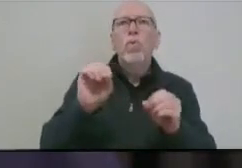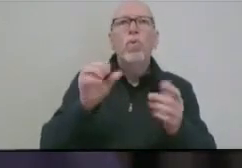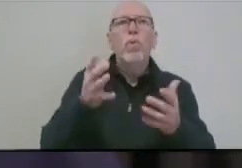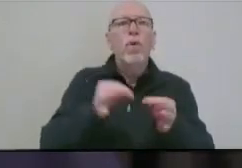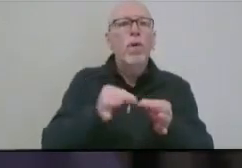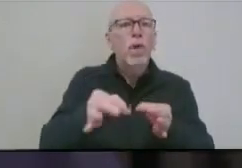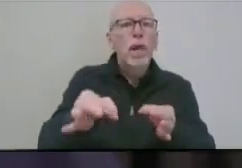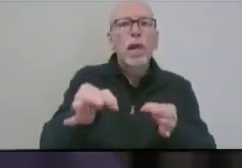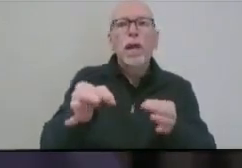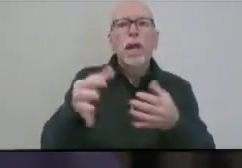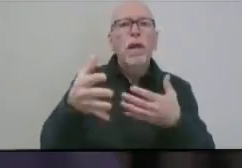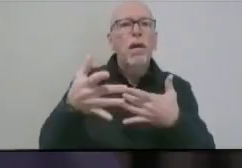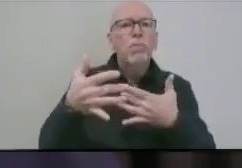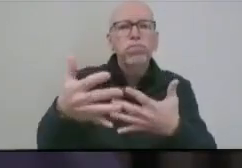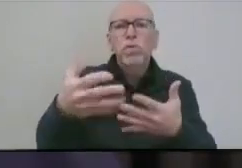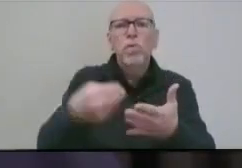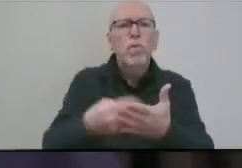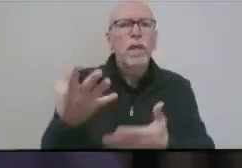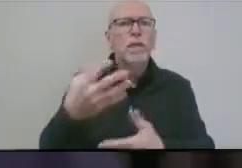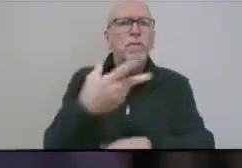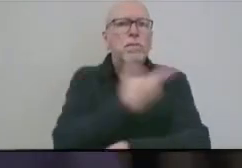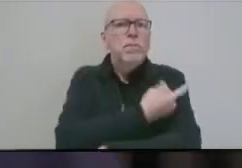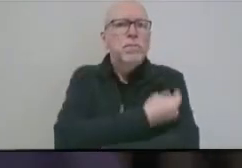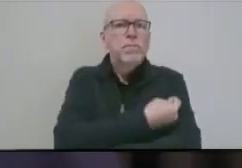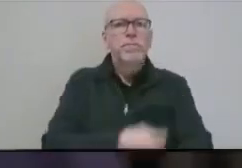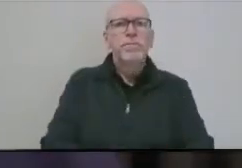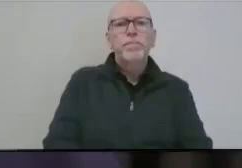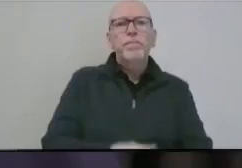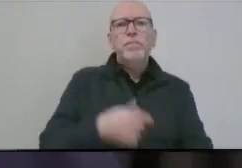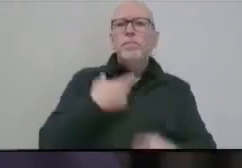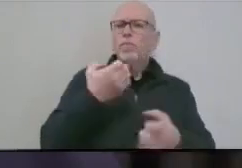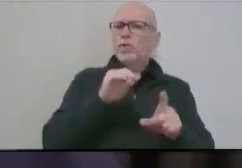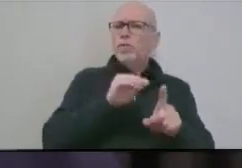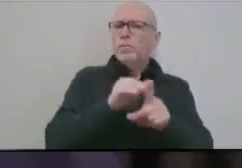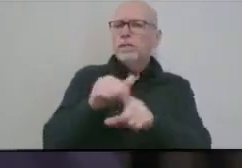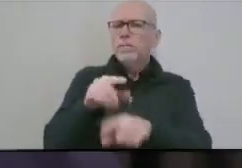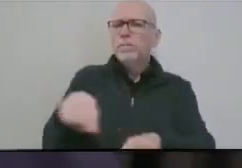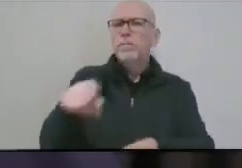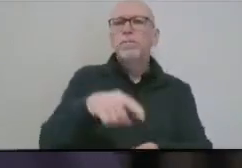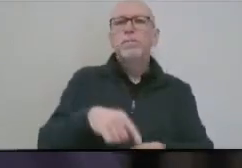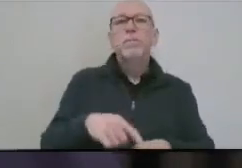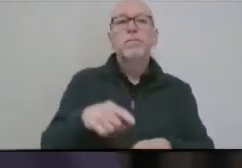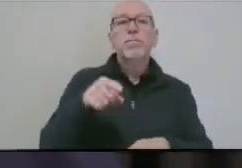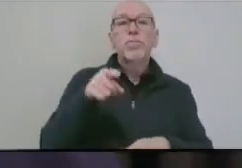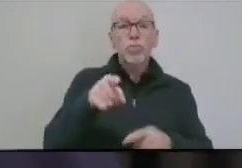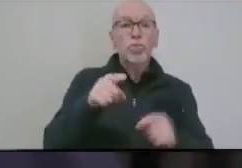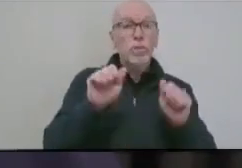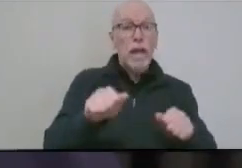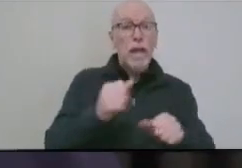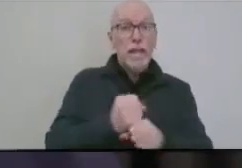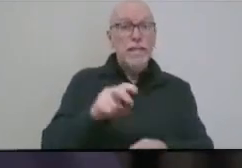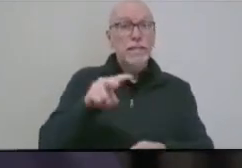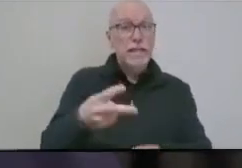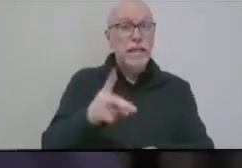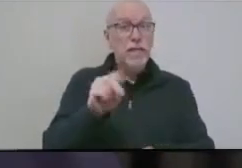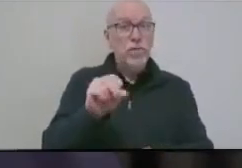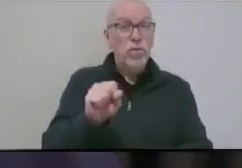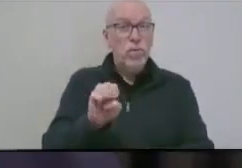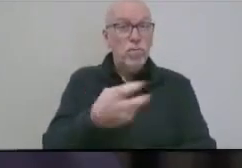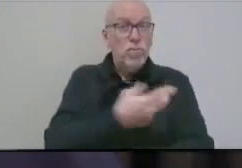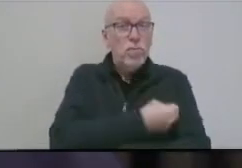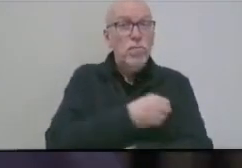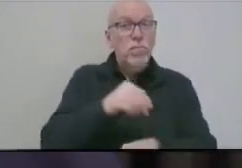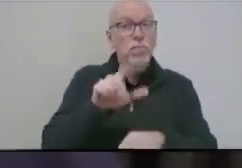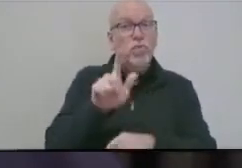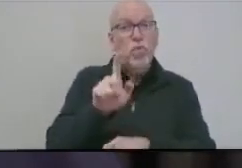in getting vaccines in arms. I want to remind Hoosiers that even though you are able to get a second dose, at least 21 days